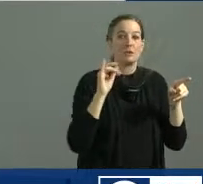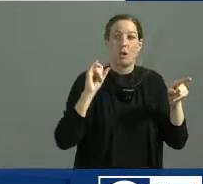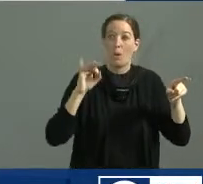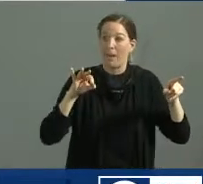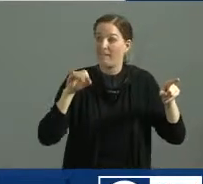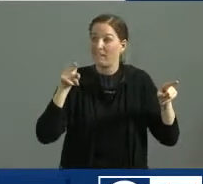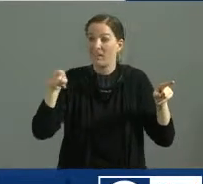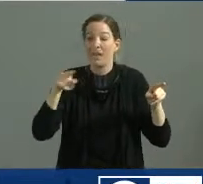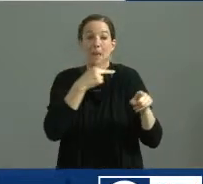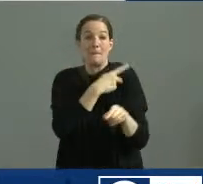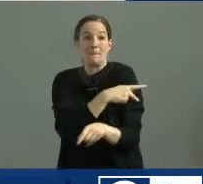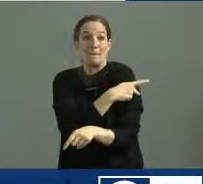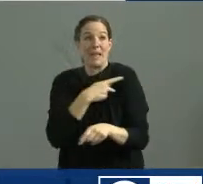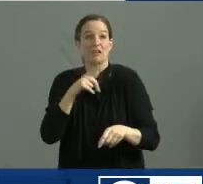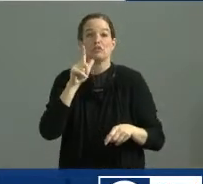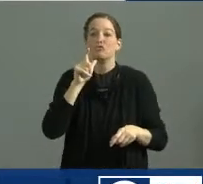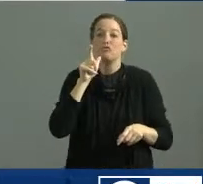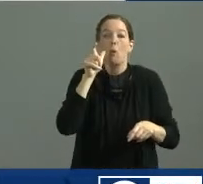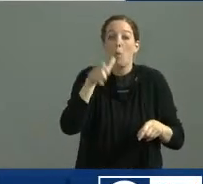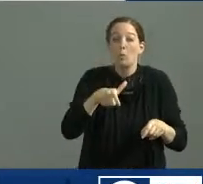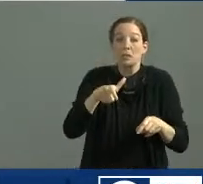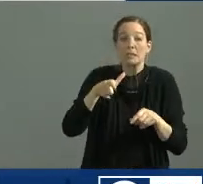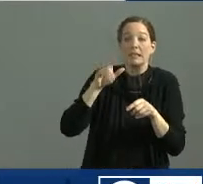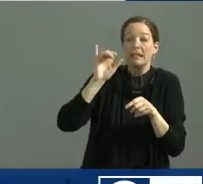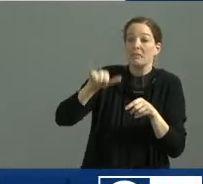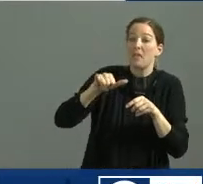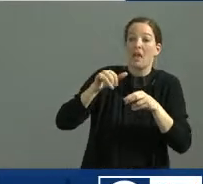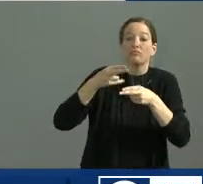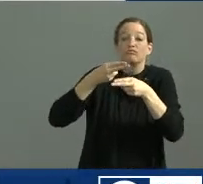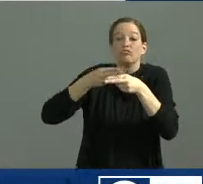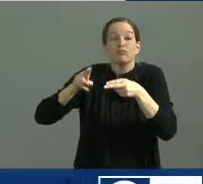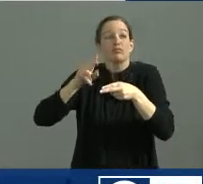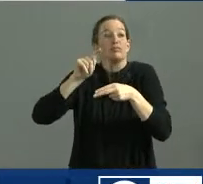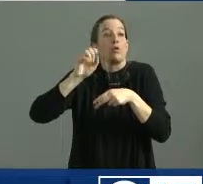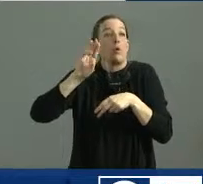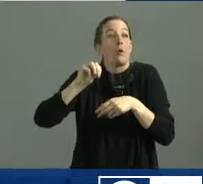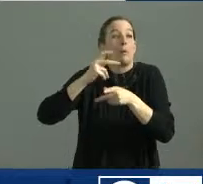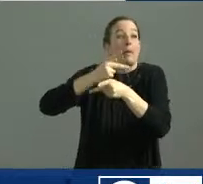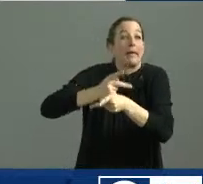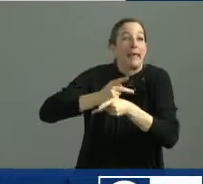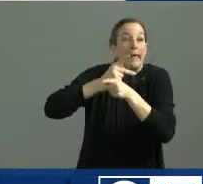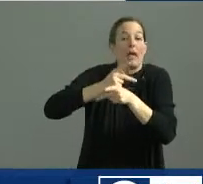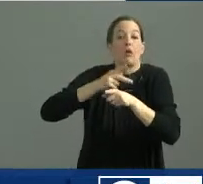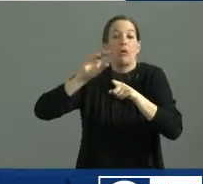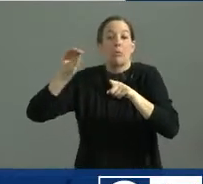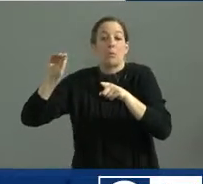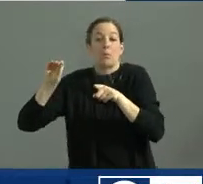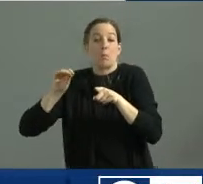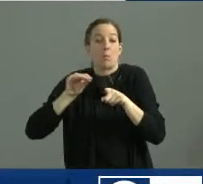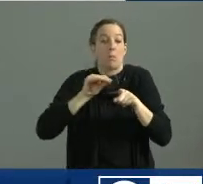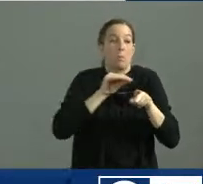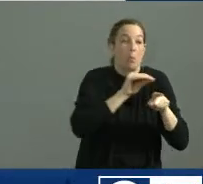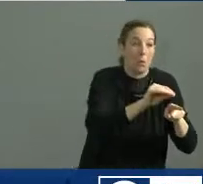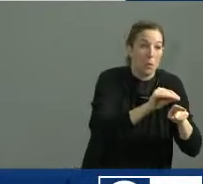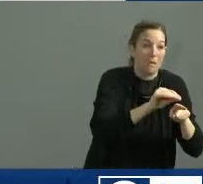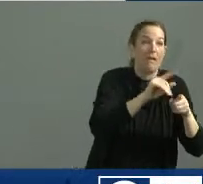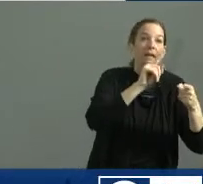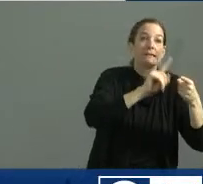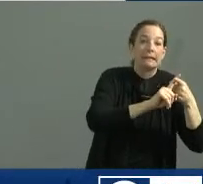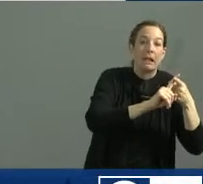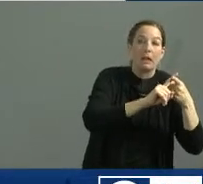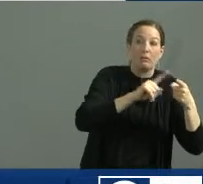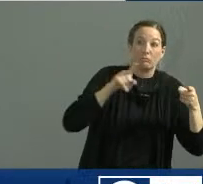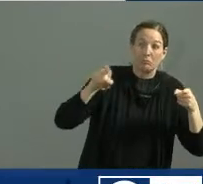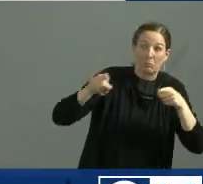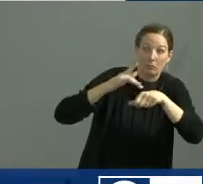that no longer need to be in an acute care setting into those settings to open up more beds. We are currently,